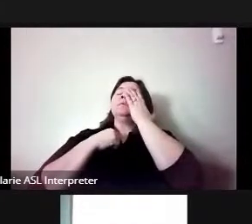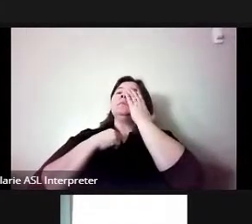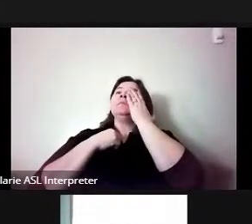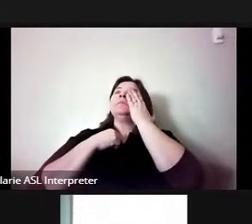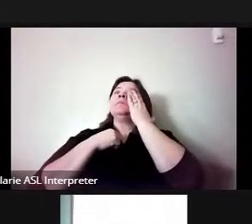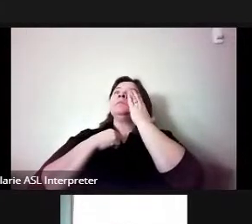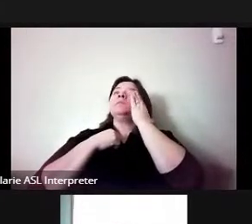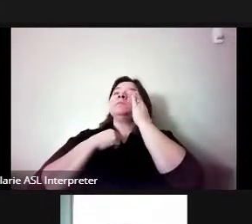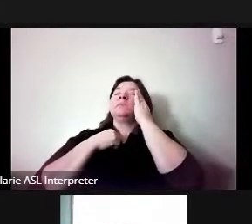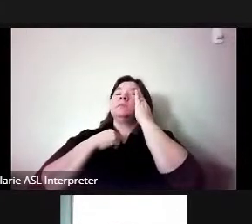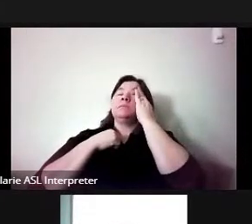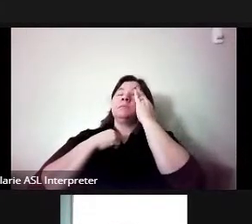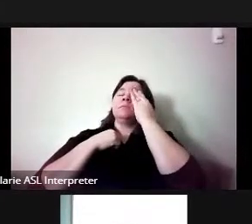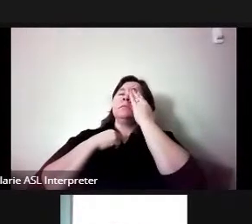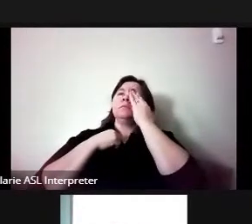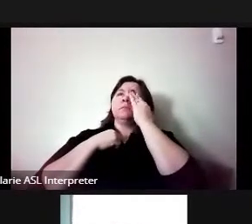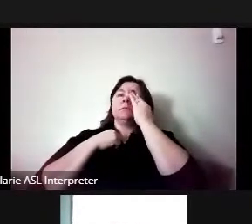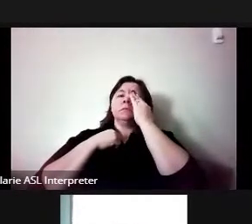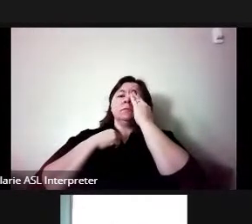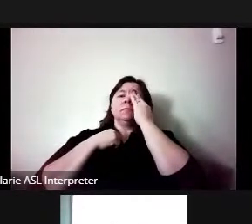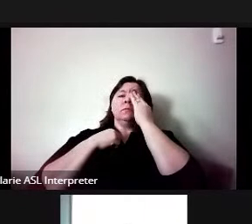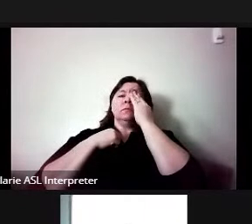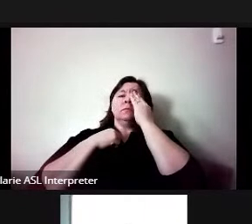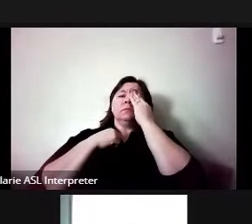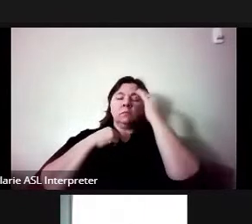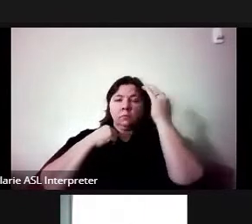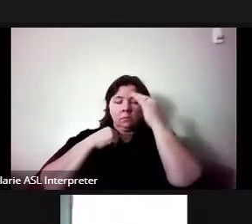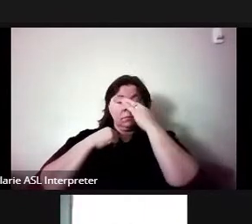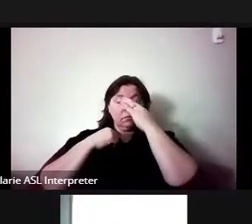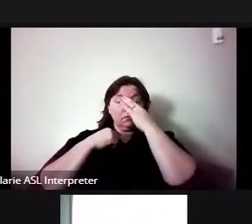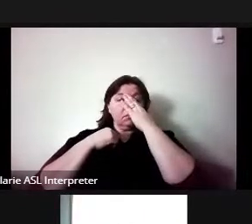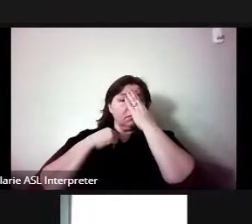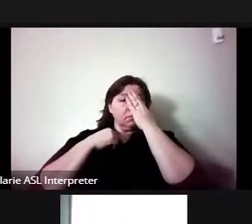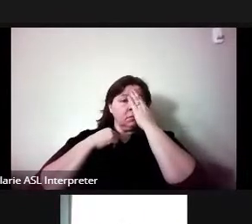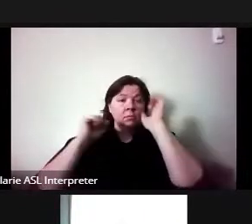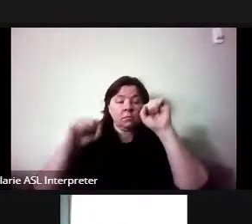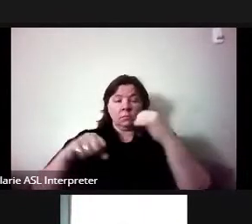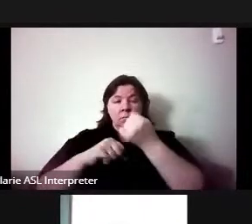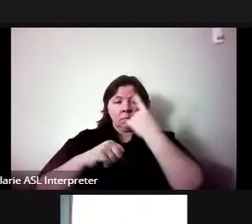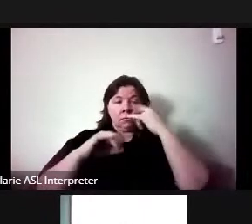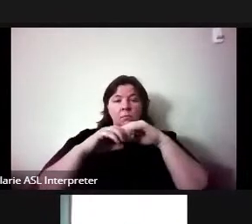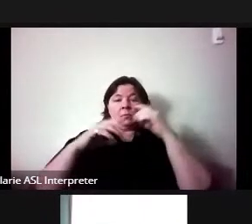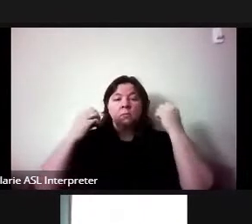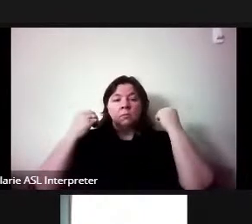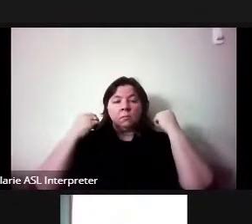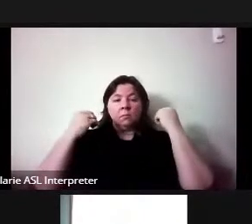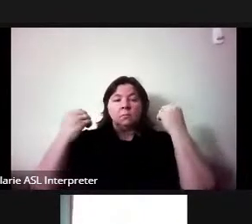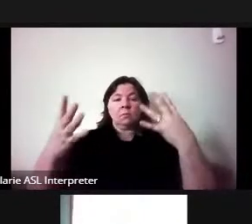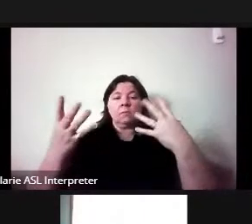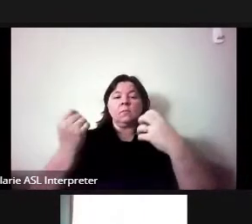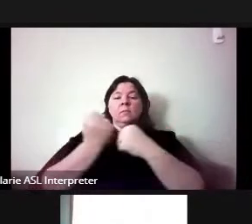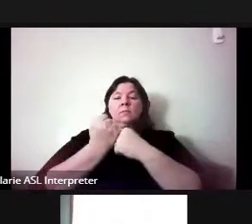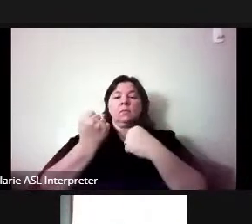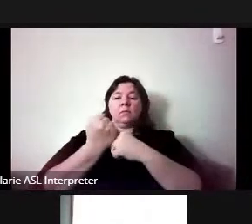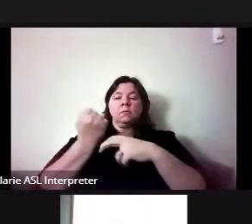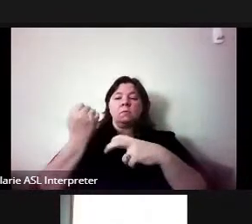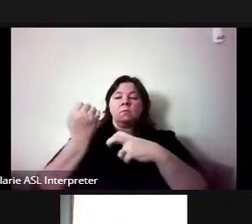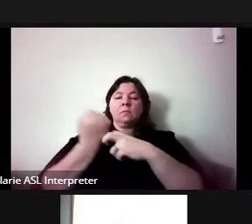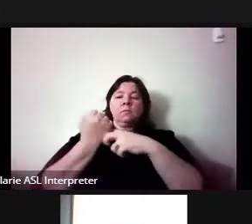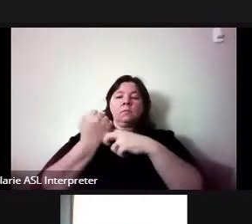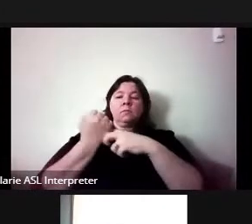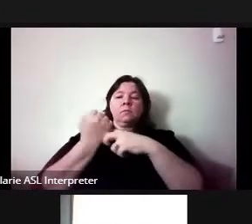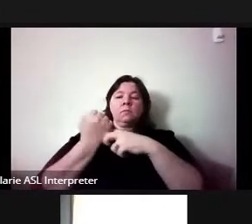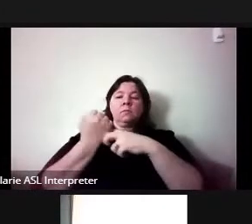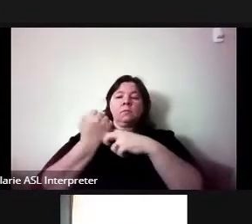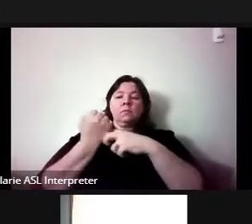our CEO did tell us in our last webinar, you can understand how many support tickets we may have